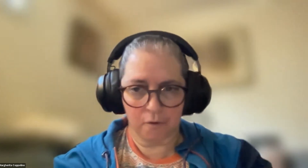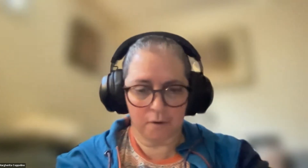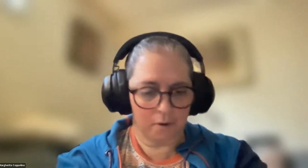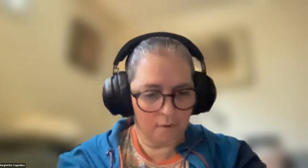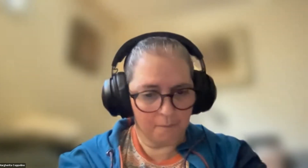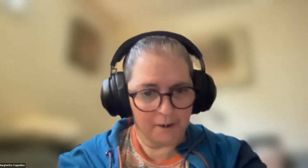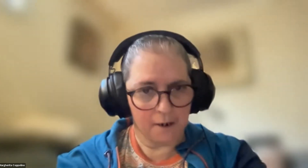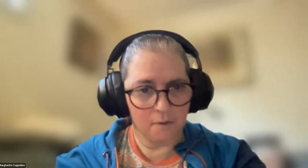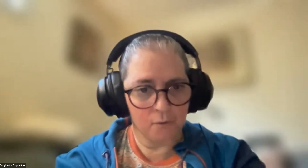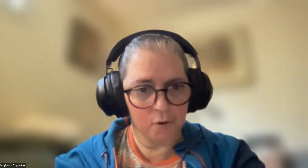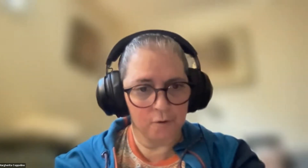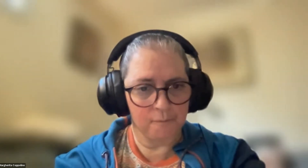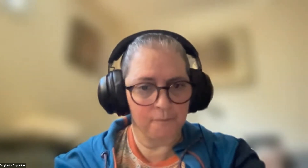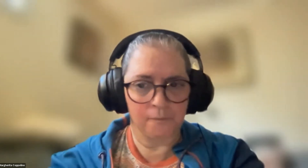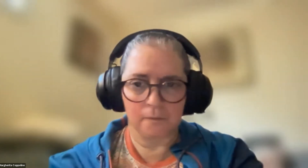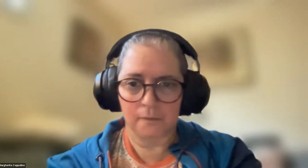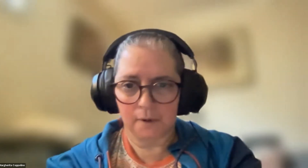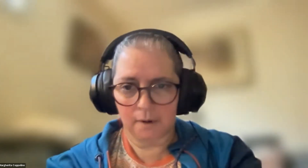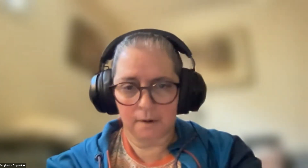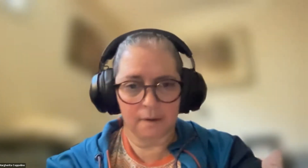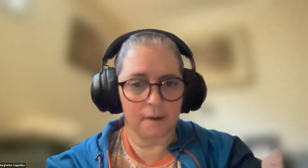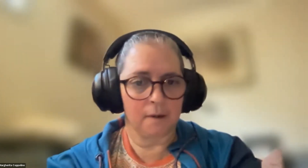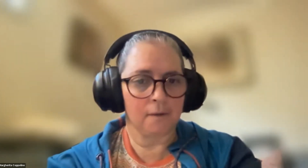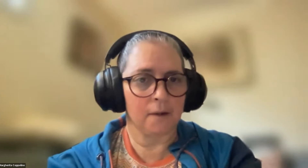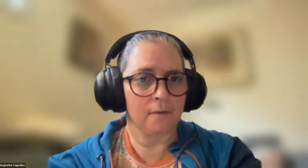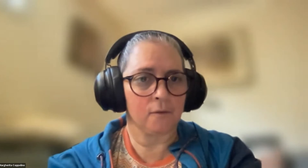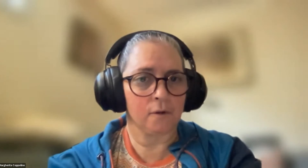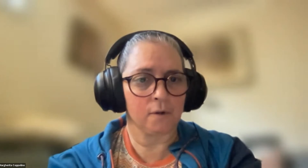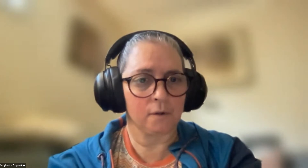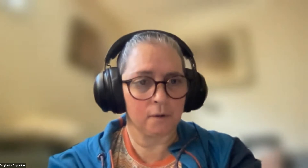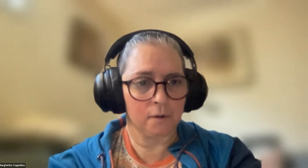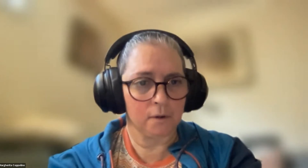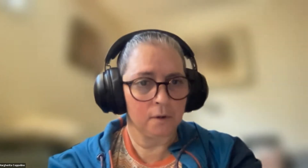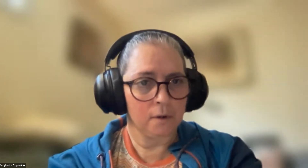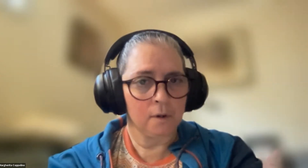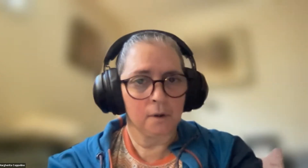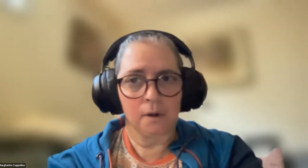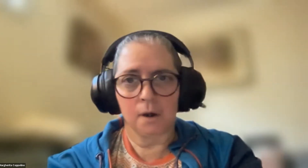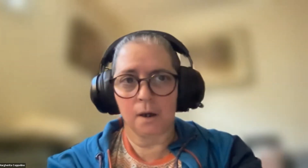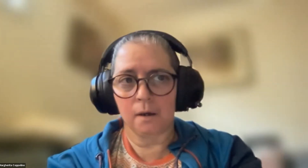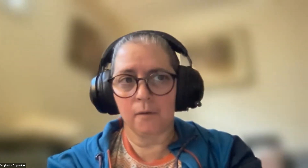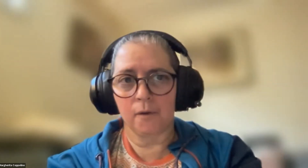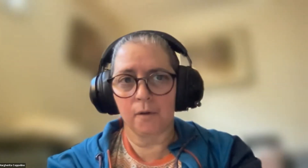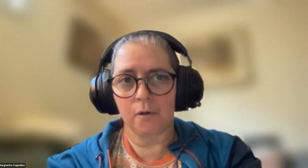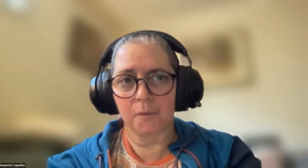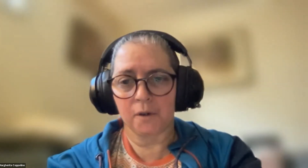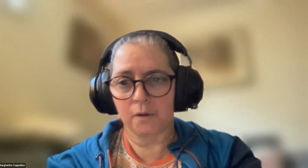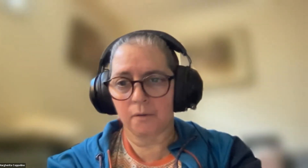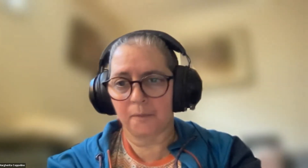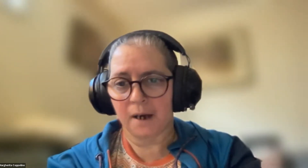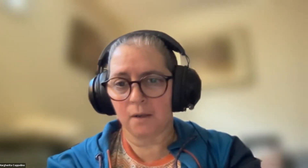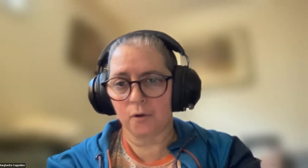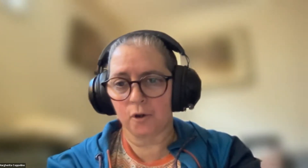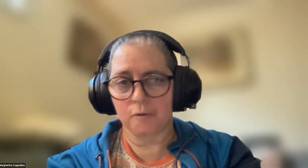our question is not back in the room. It is, that's good. And is the